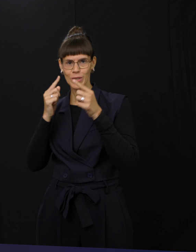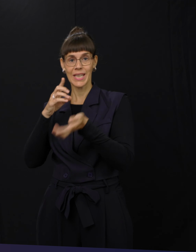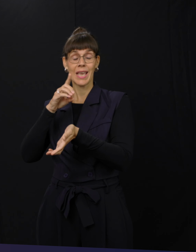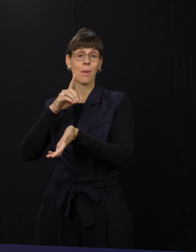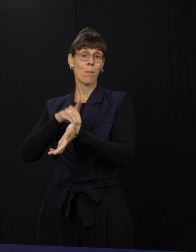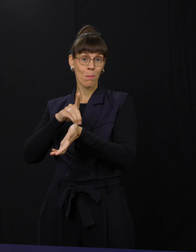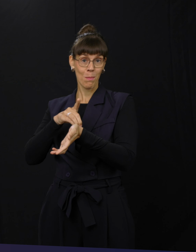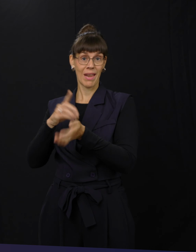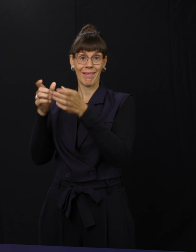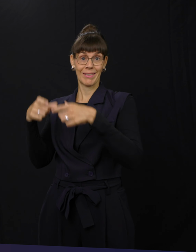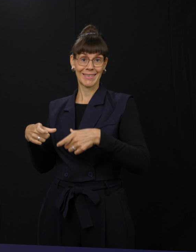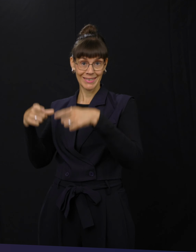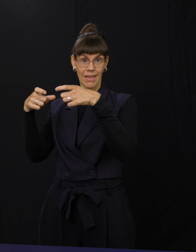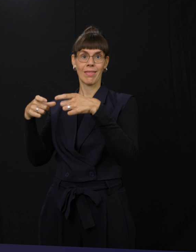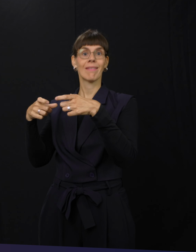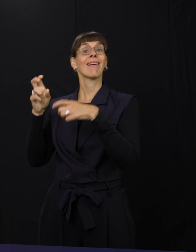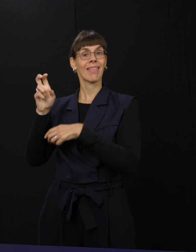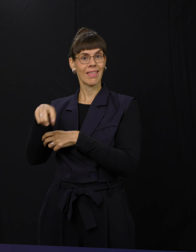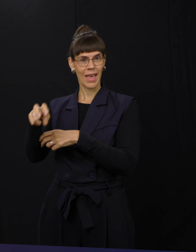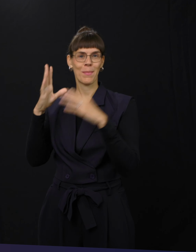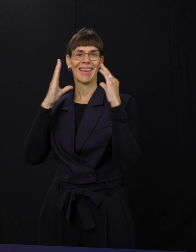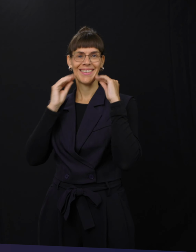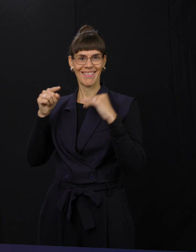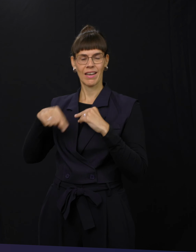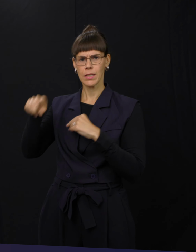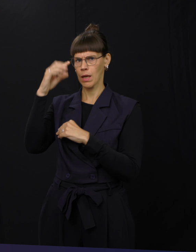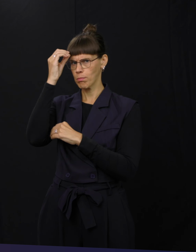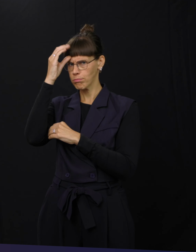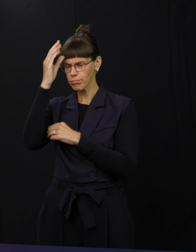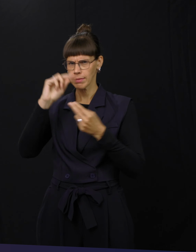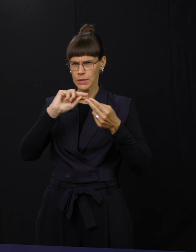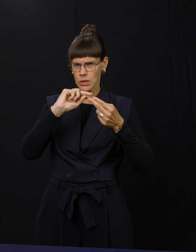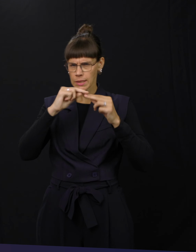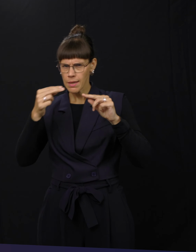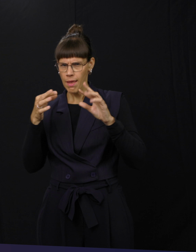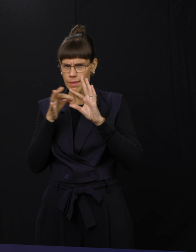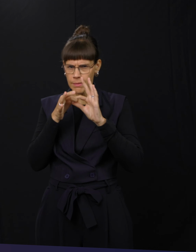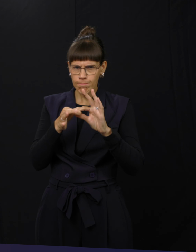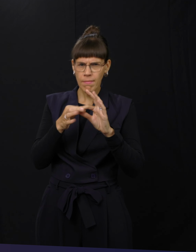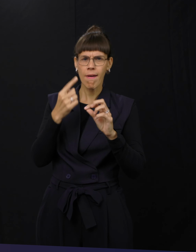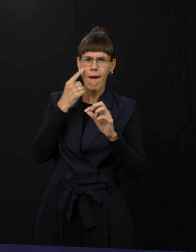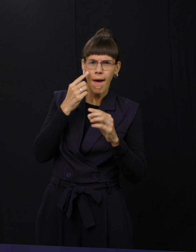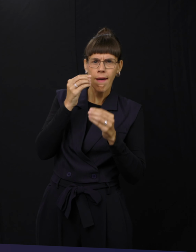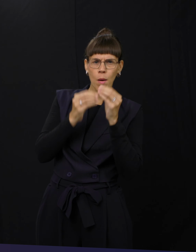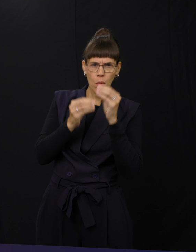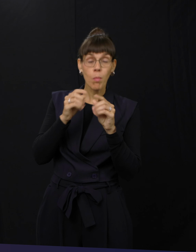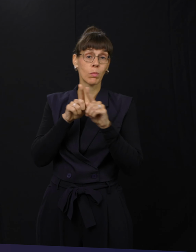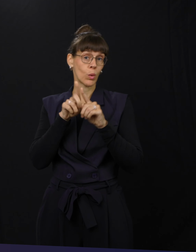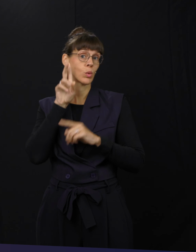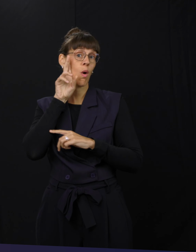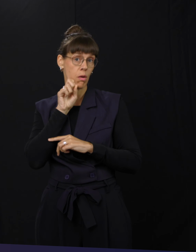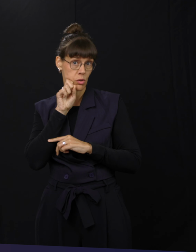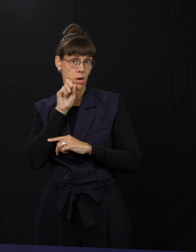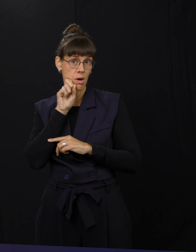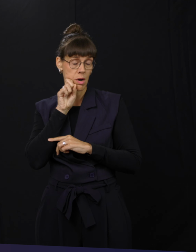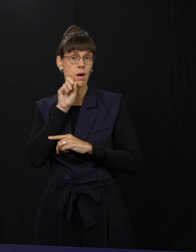in Nijmegen, the Netherlands. Erwin specializes in the genetic background of eye diseases, including Ushersyndroom.